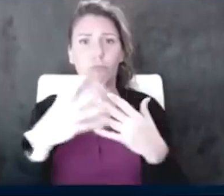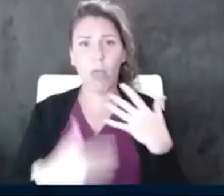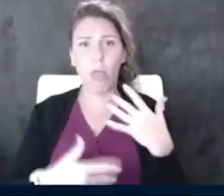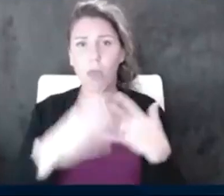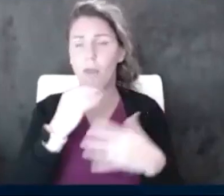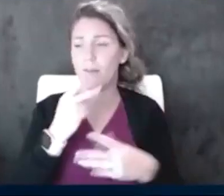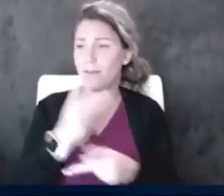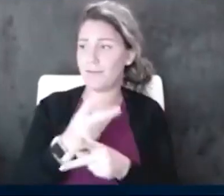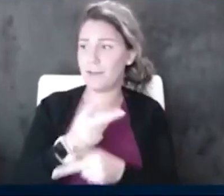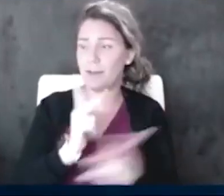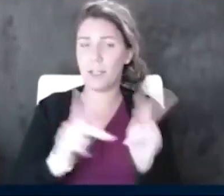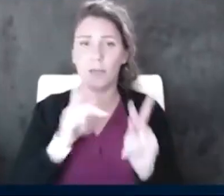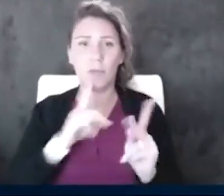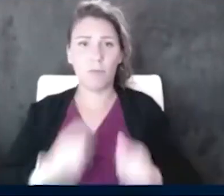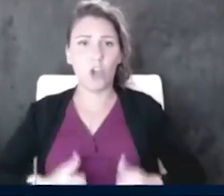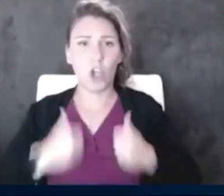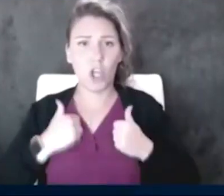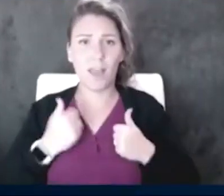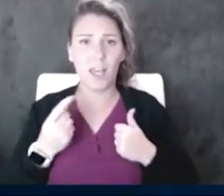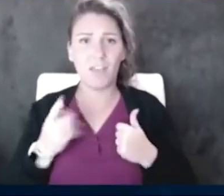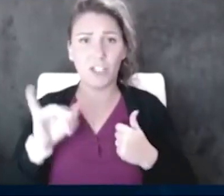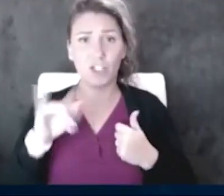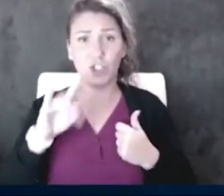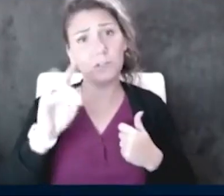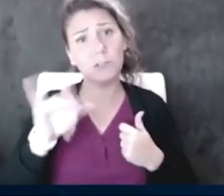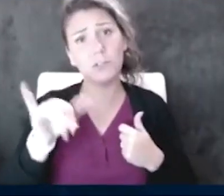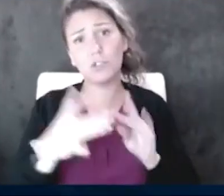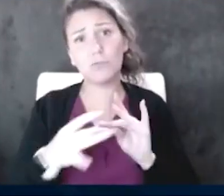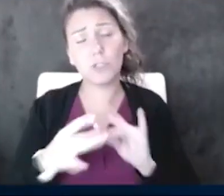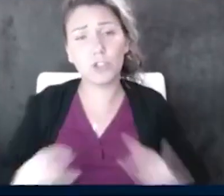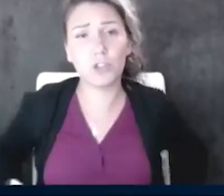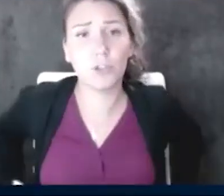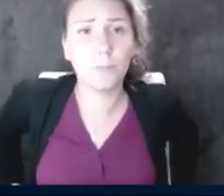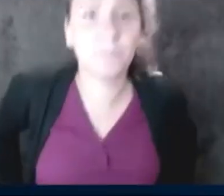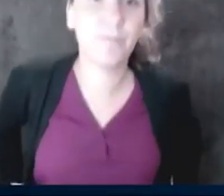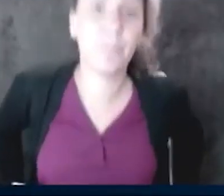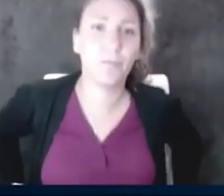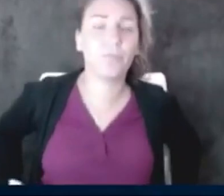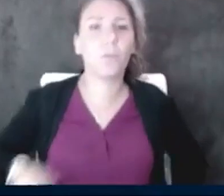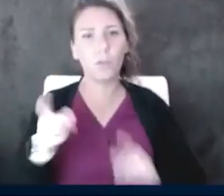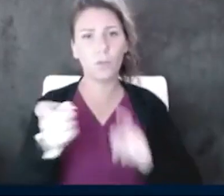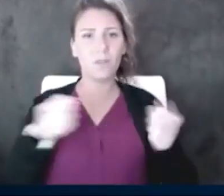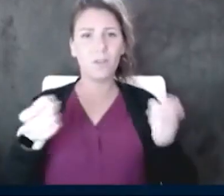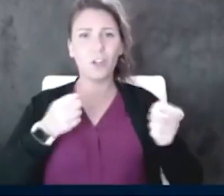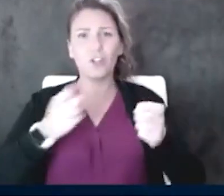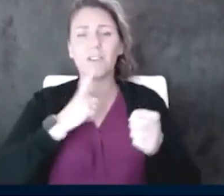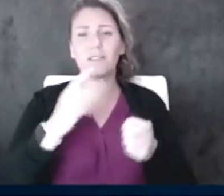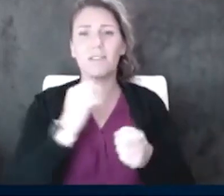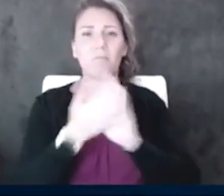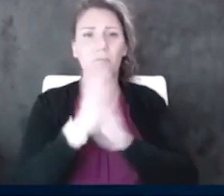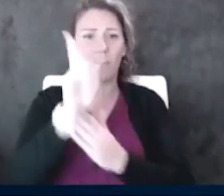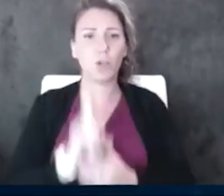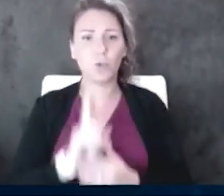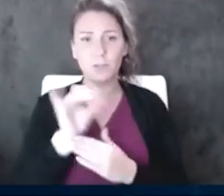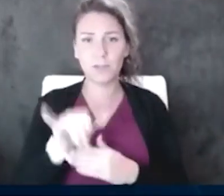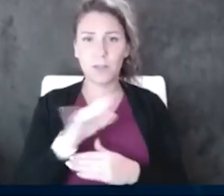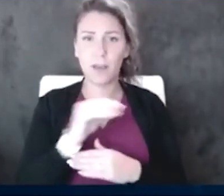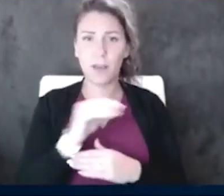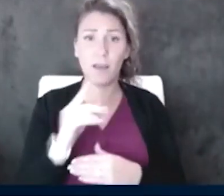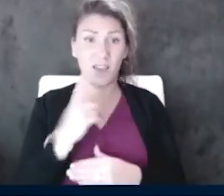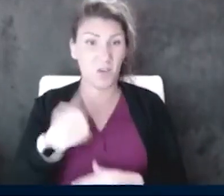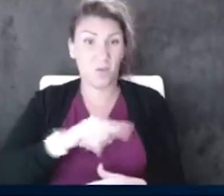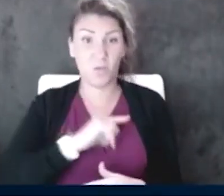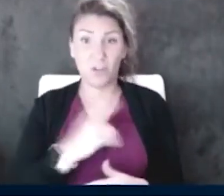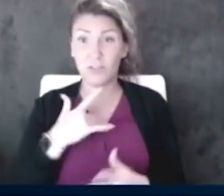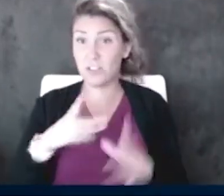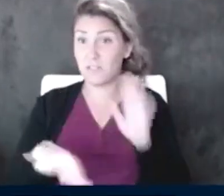Chelsea had mentioned, you all have been adjusting and getting used to it. We don't want people to think we're getting too used to it, but are we just finding ways to make it